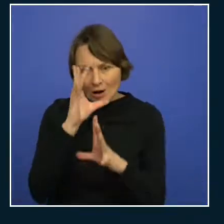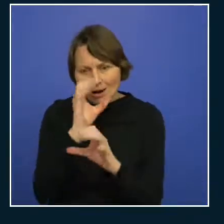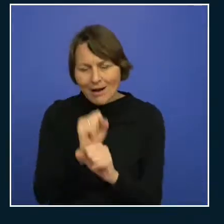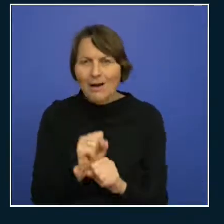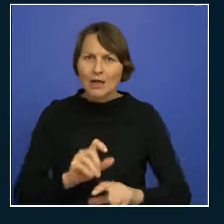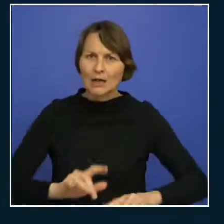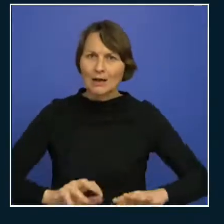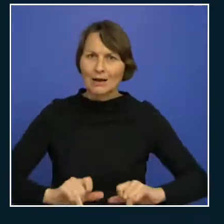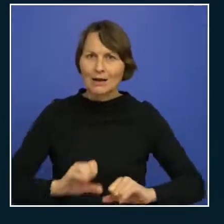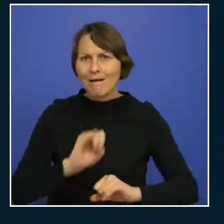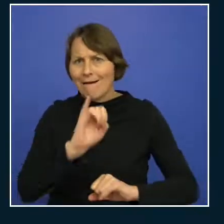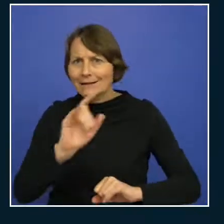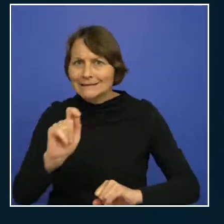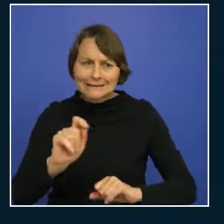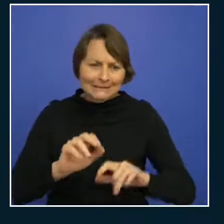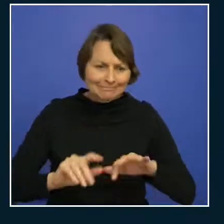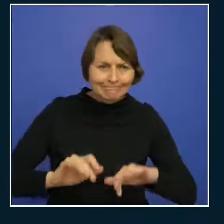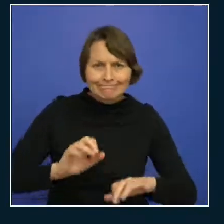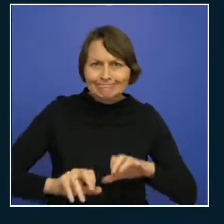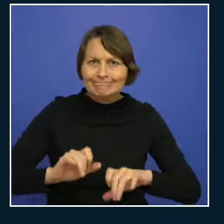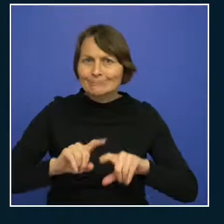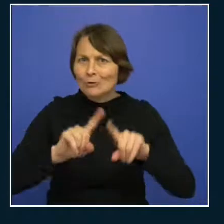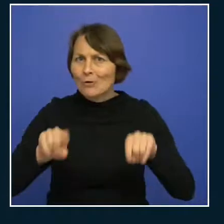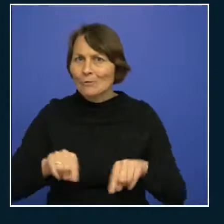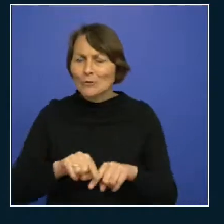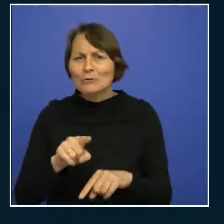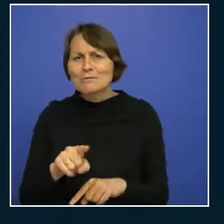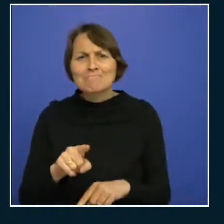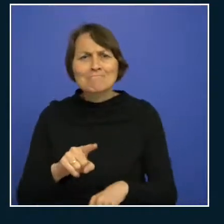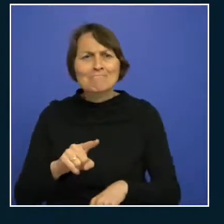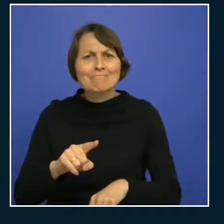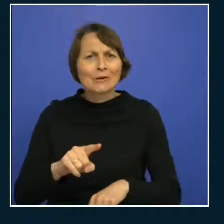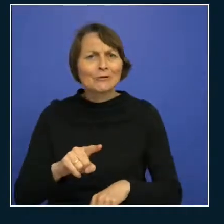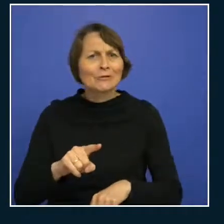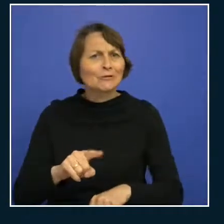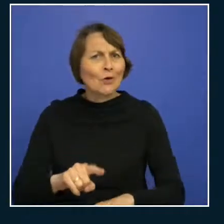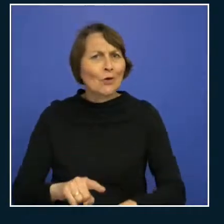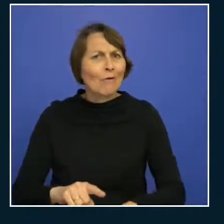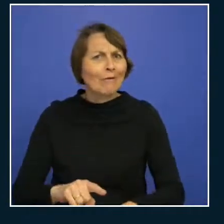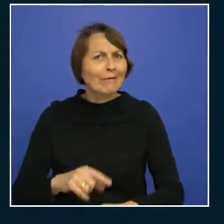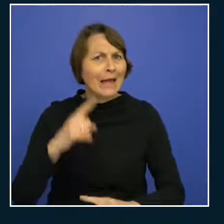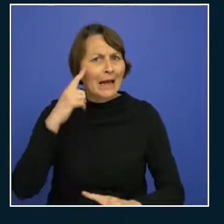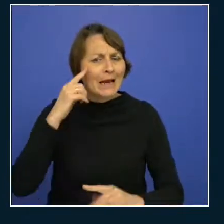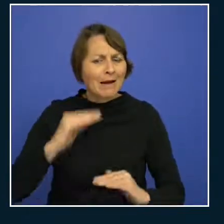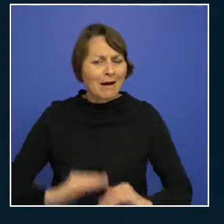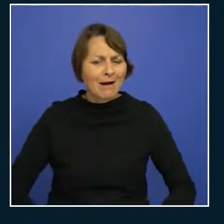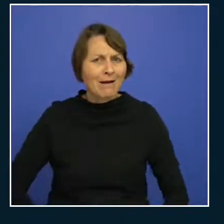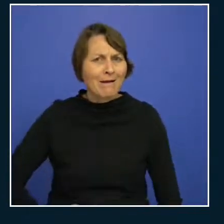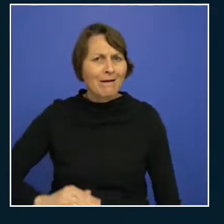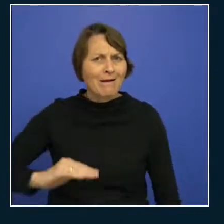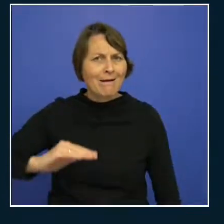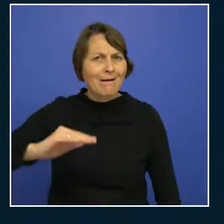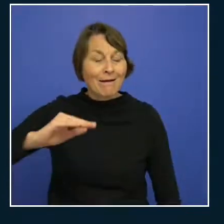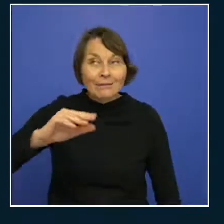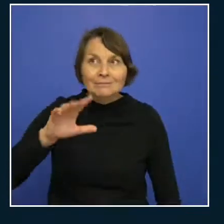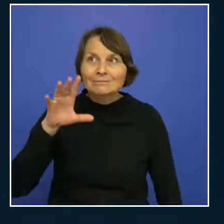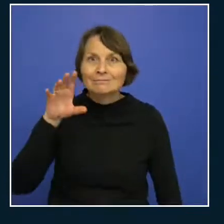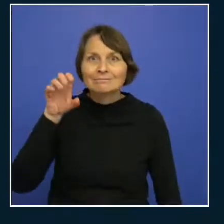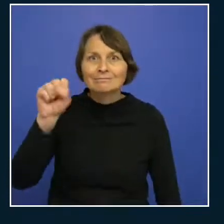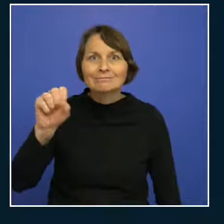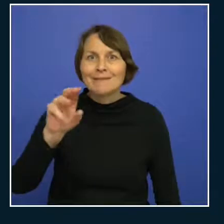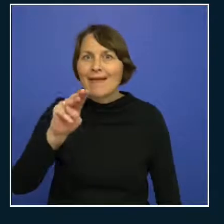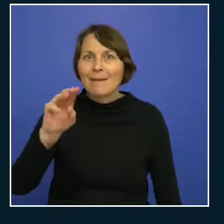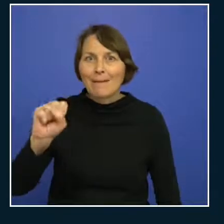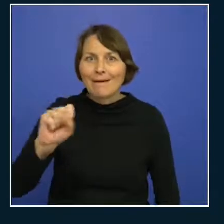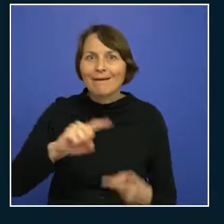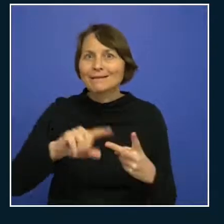stuff. Mm-hmm. So around what time did Microsoft spark your interest, and Azure in particular? Oh, Azure in particular,